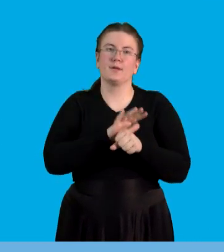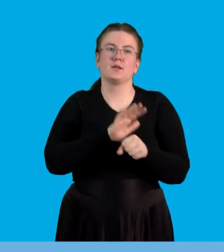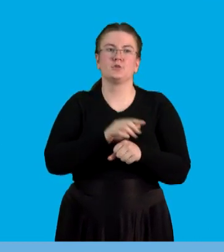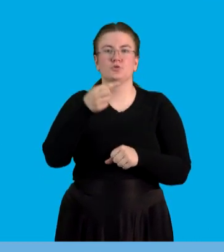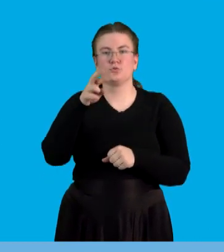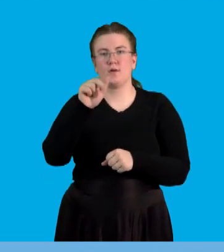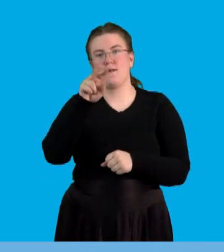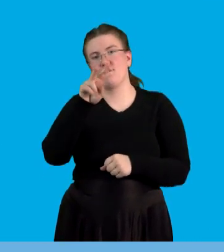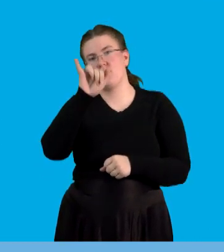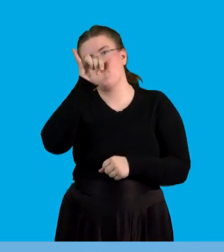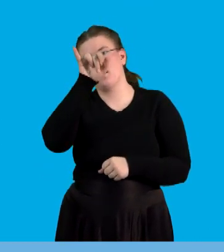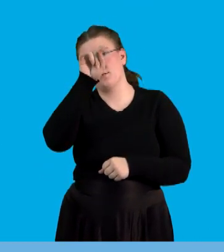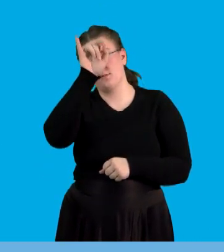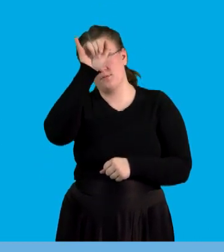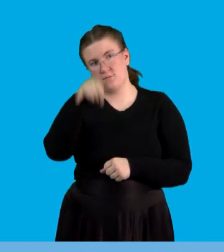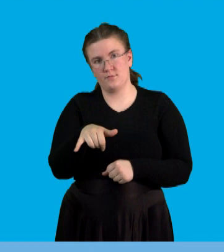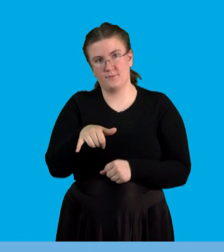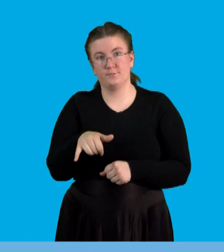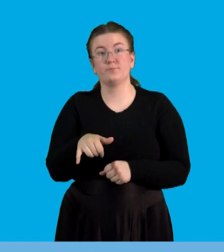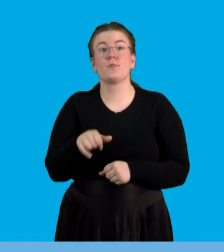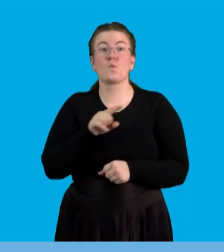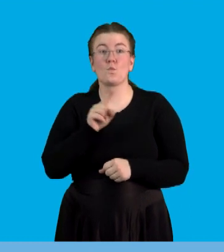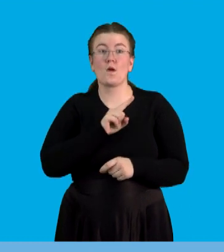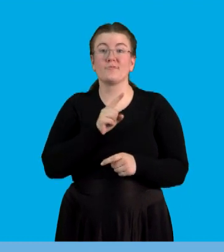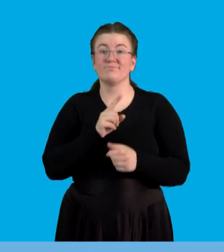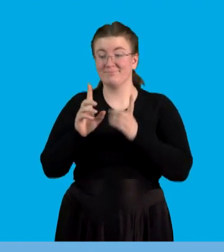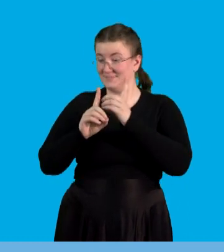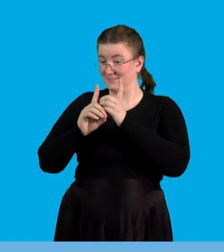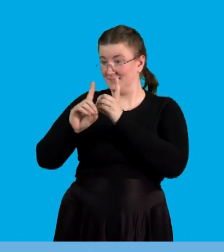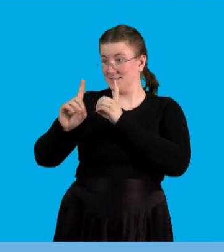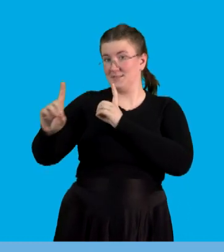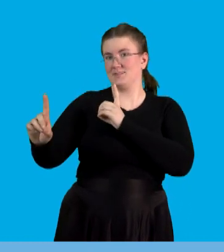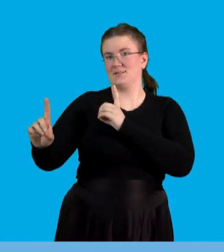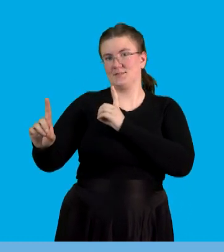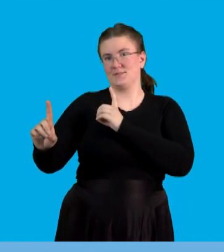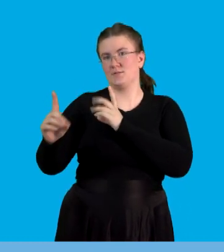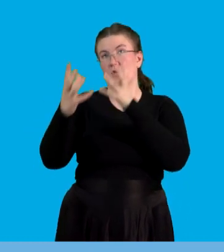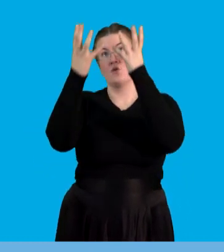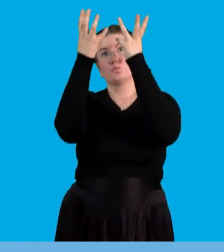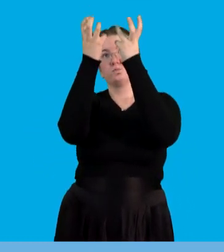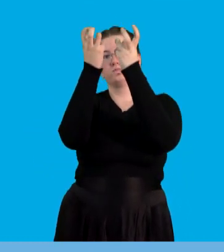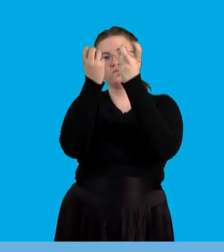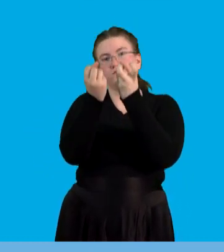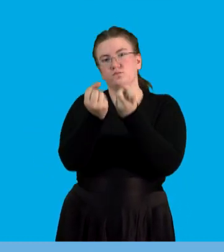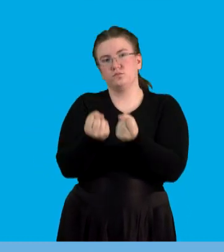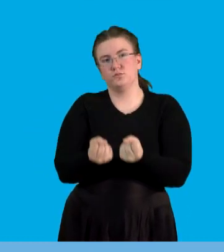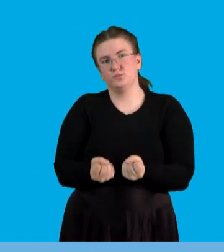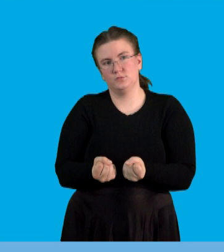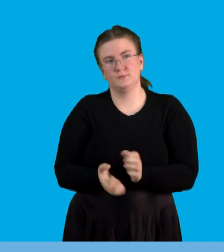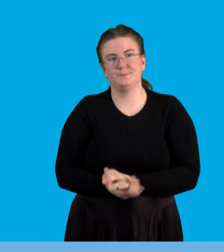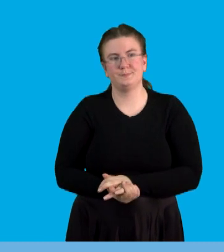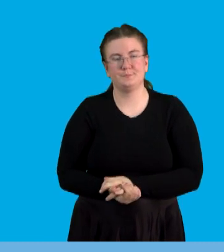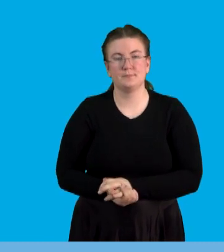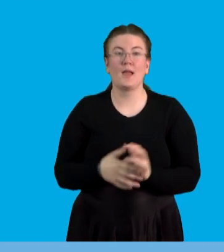mass experiences a force. The force can act over a distance, and this is only attractive. So we're saying